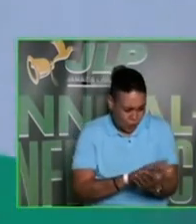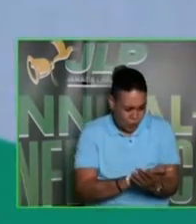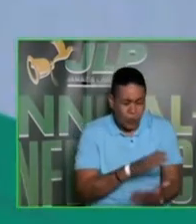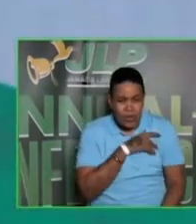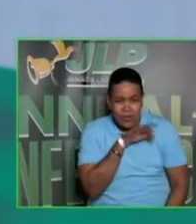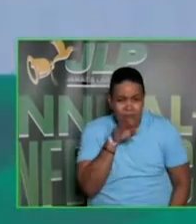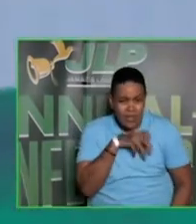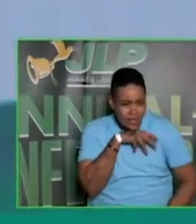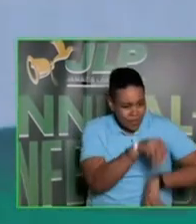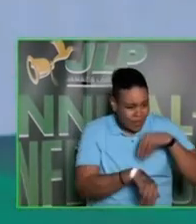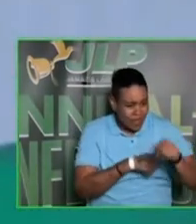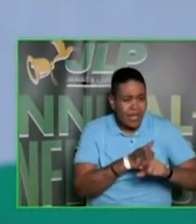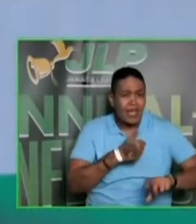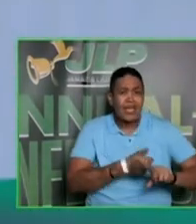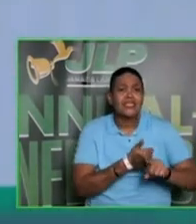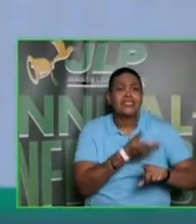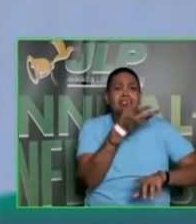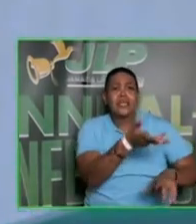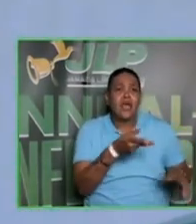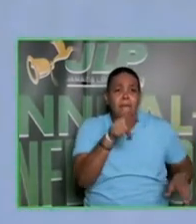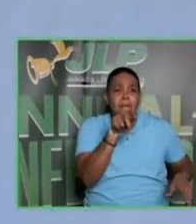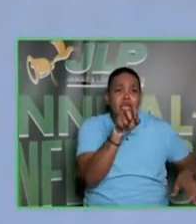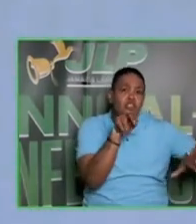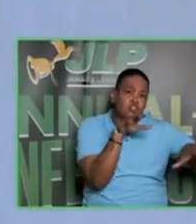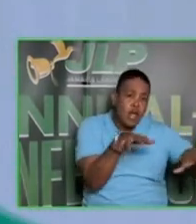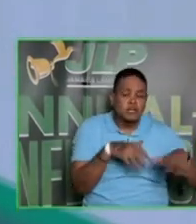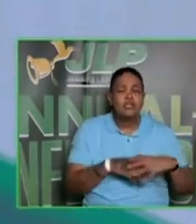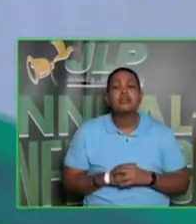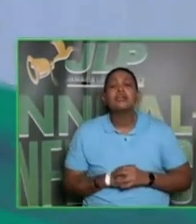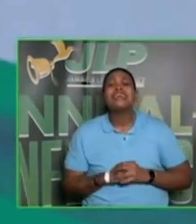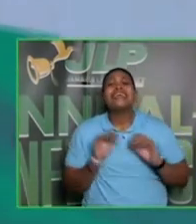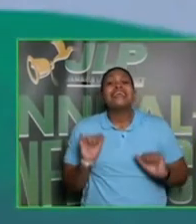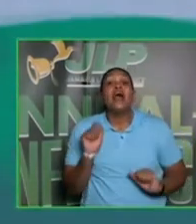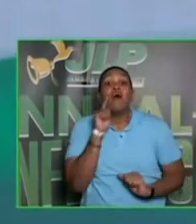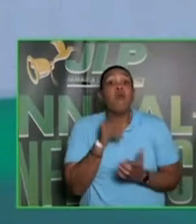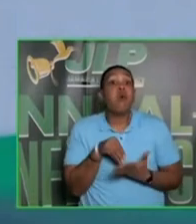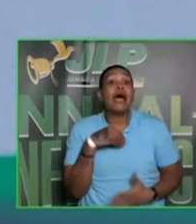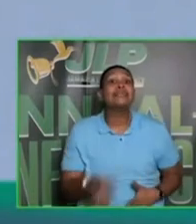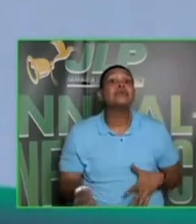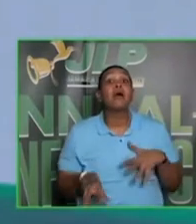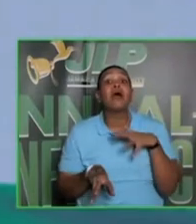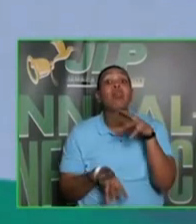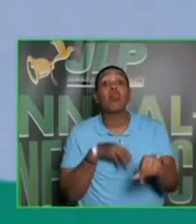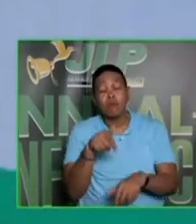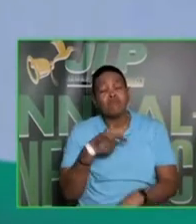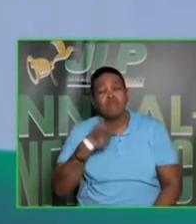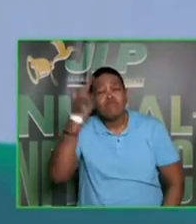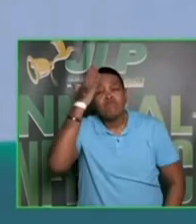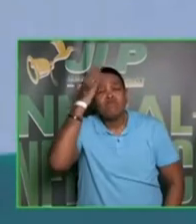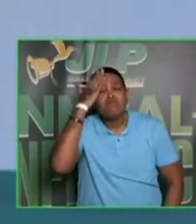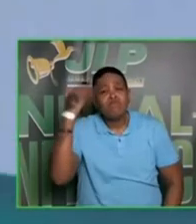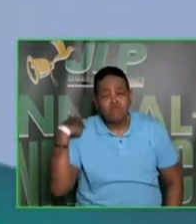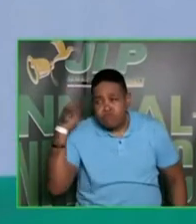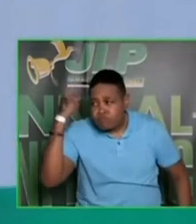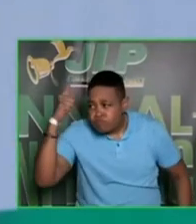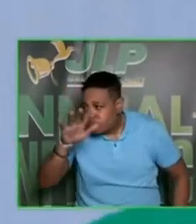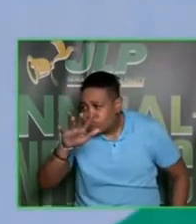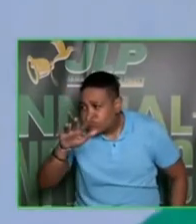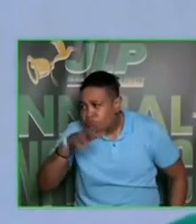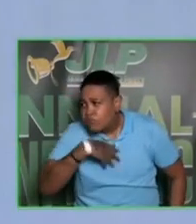provide quality education can be expensive. I understand that. But I want